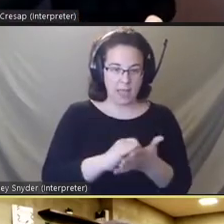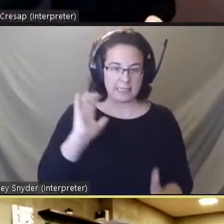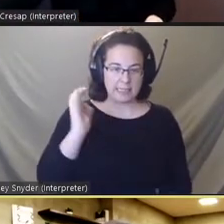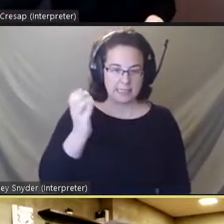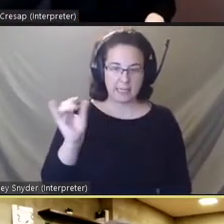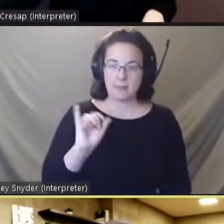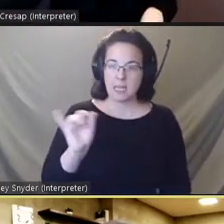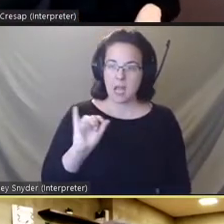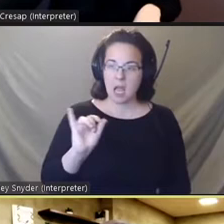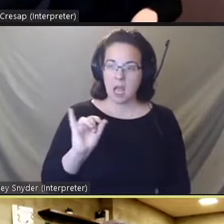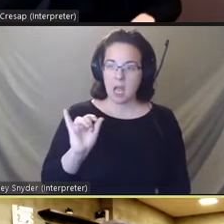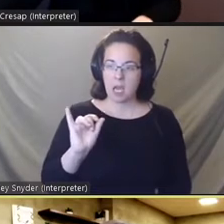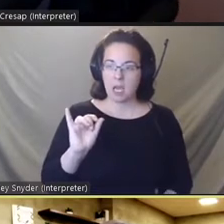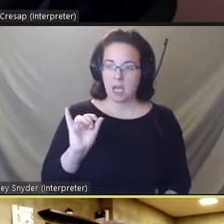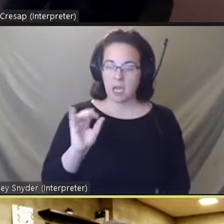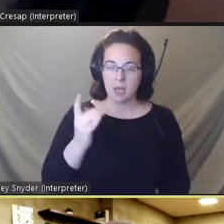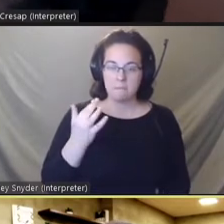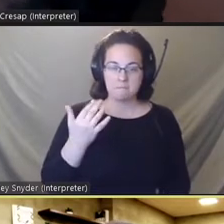have